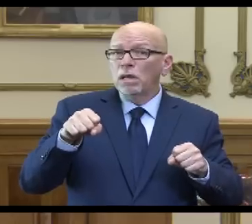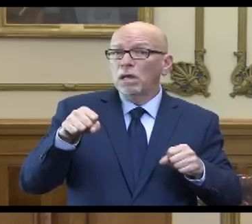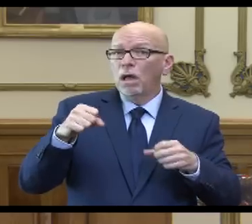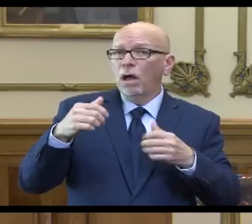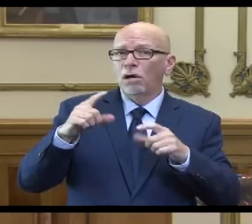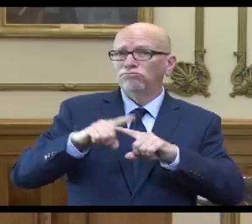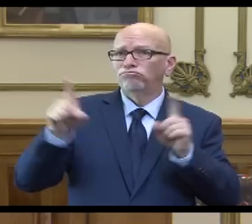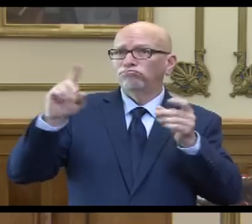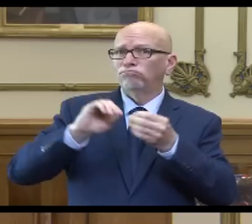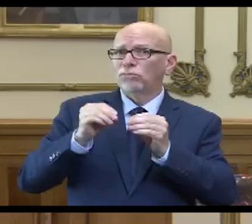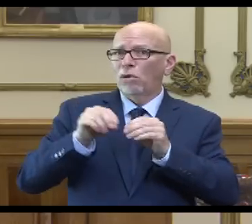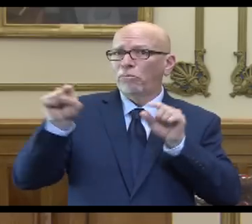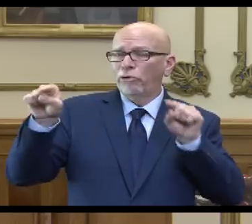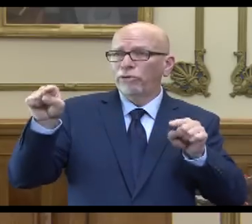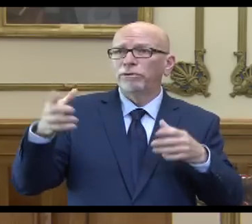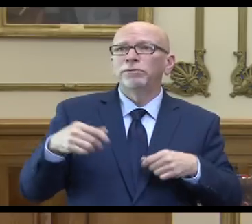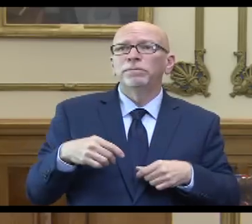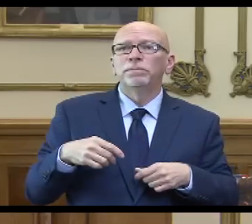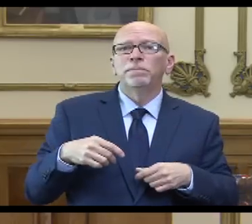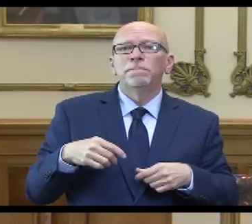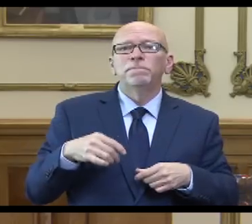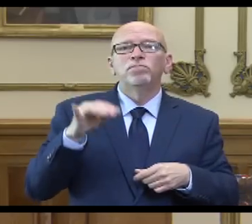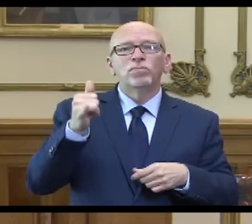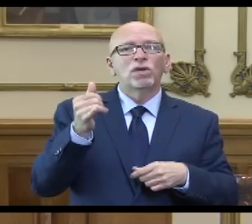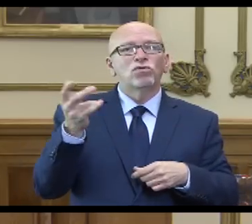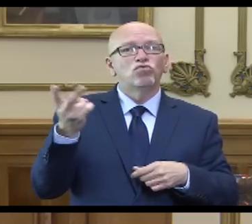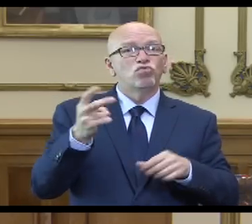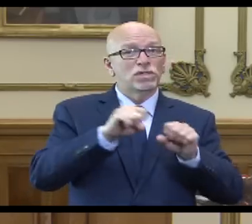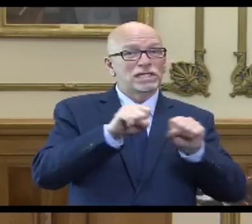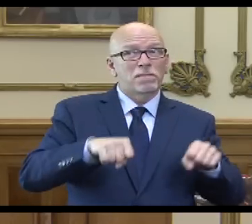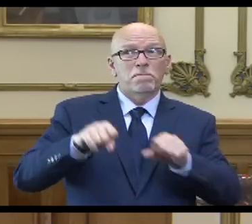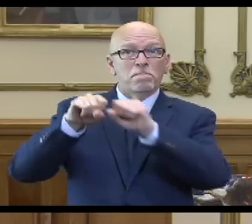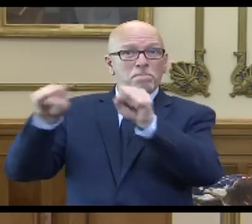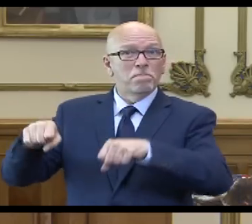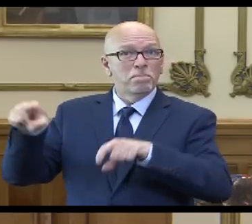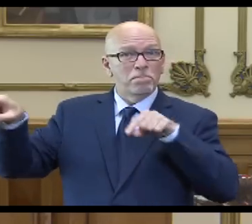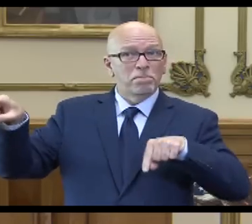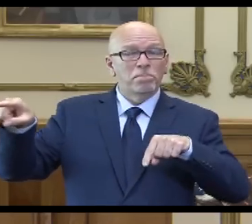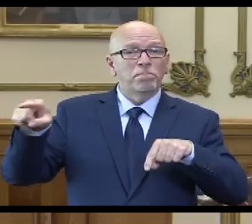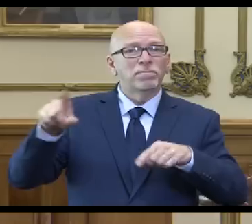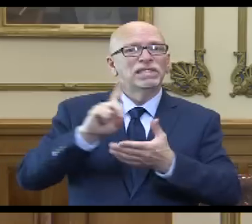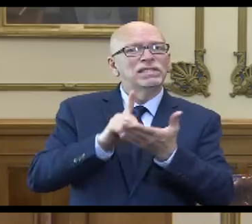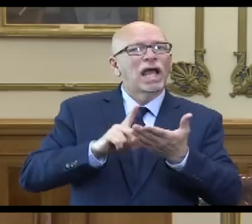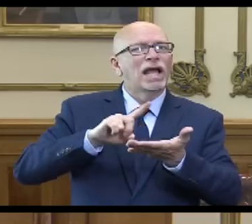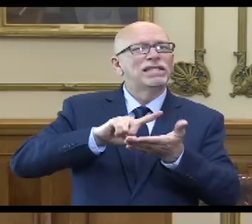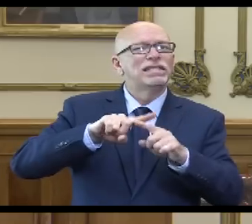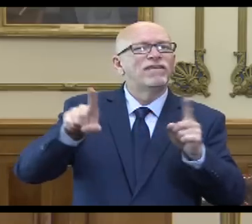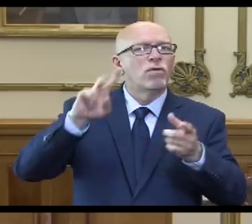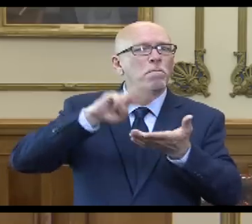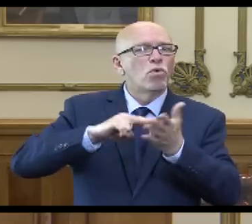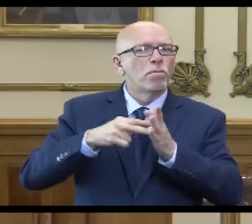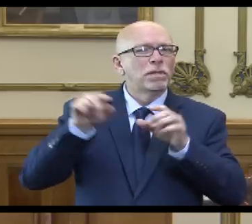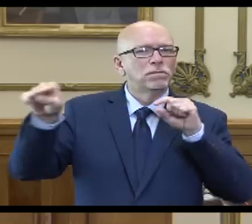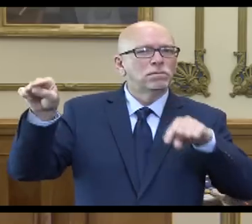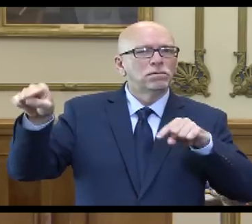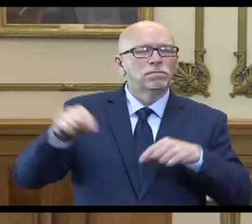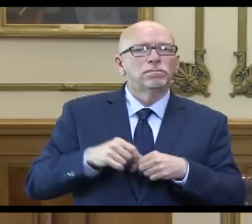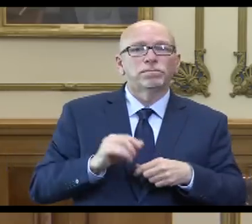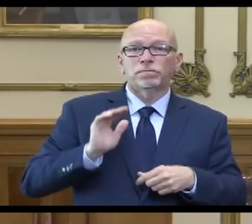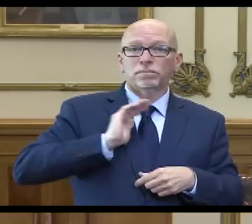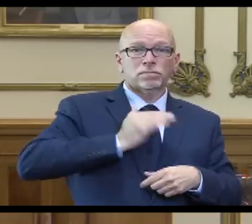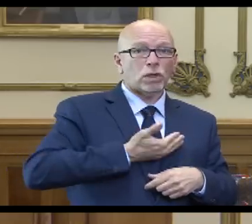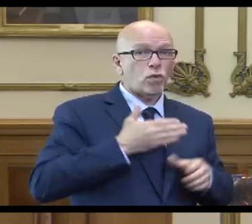exists for these differences is that these two systems were designed for very different reasons. So